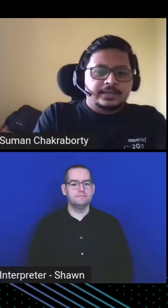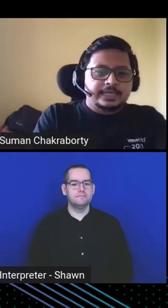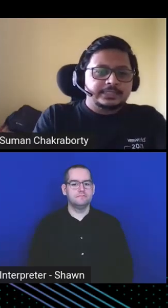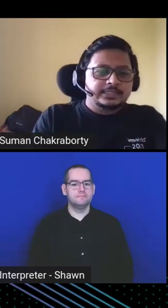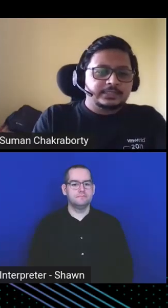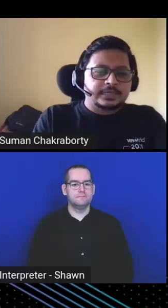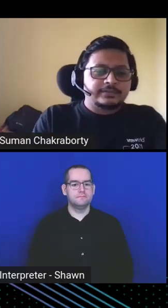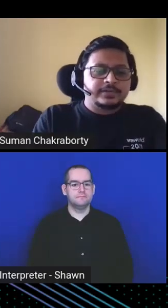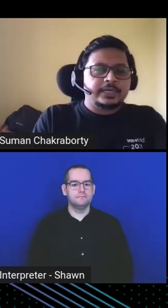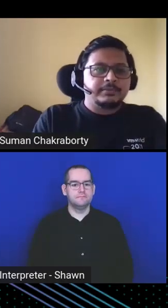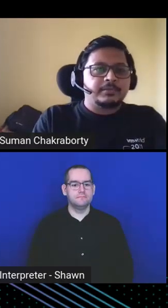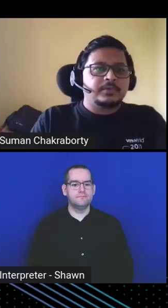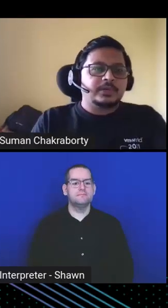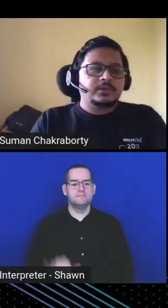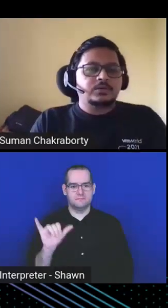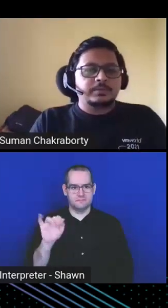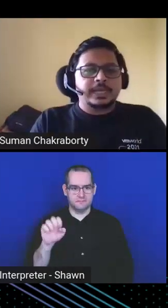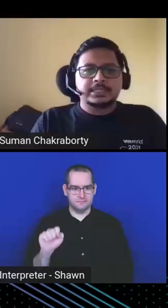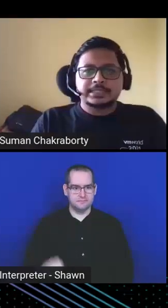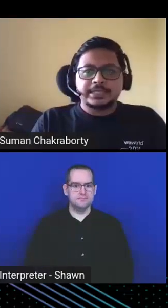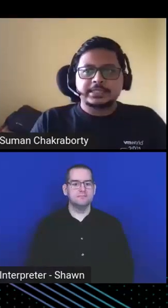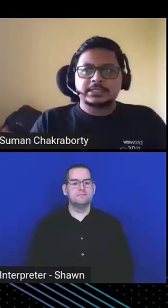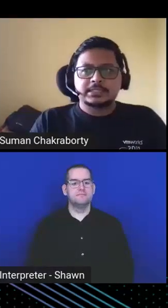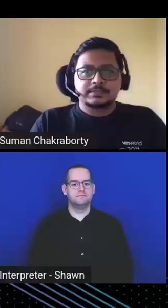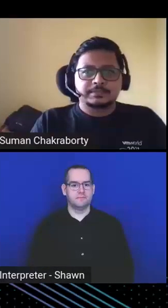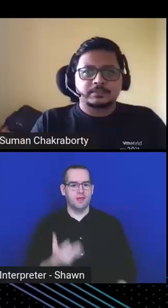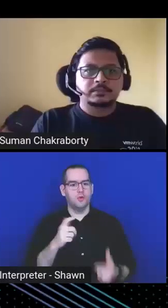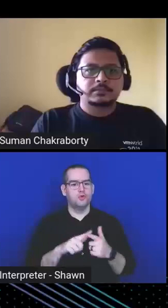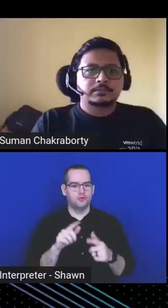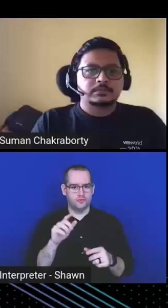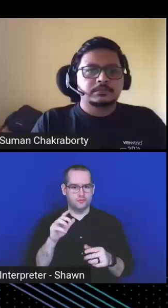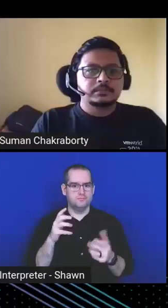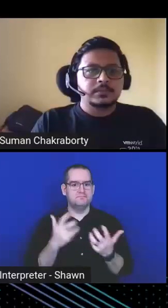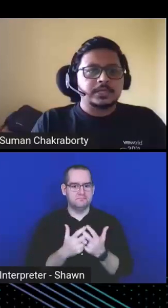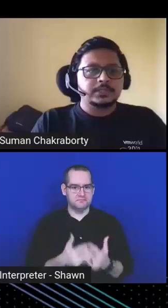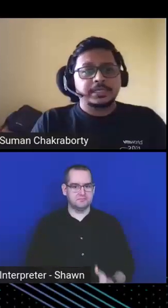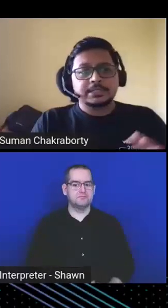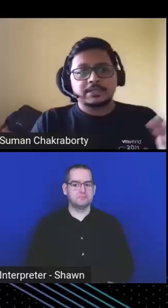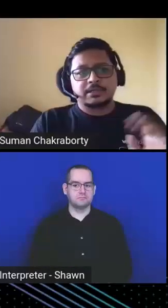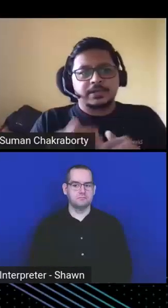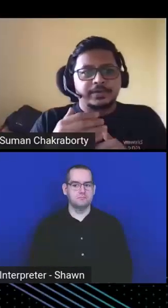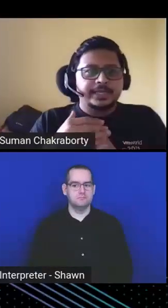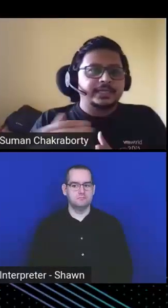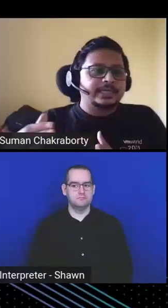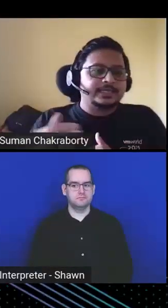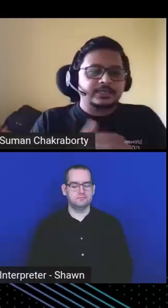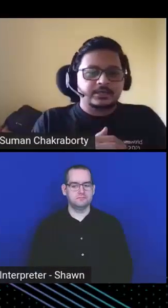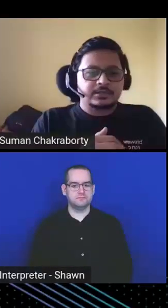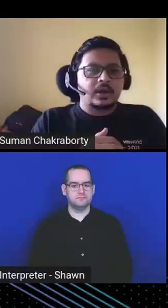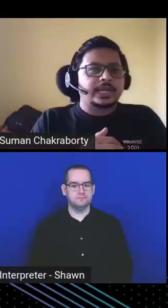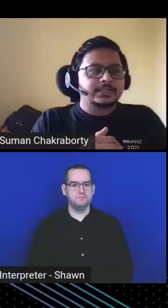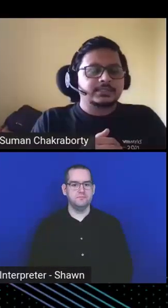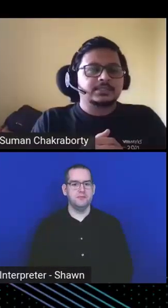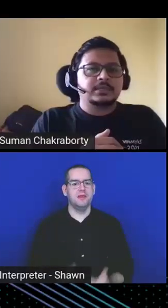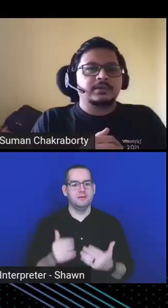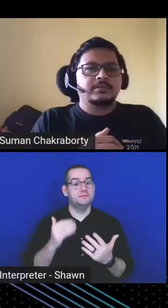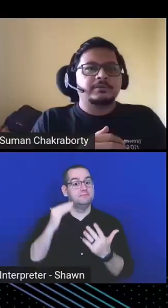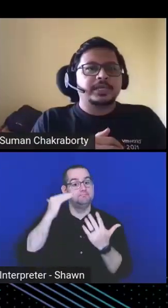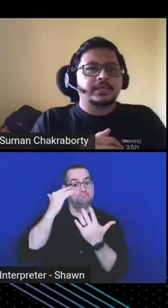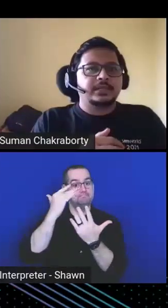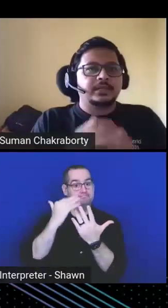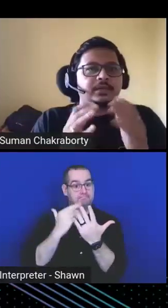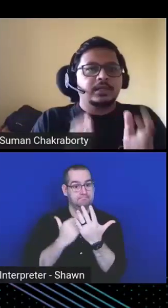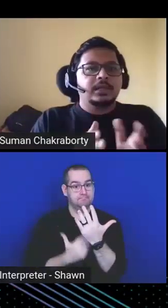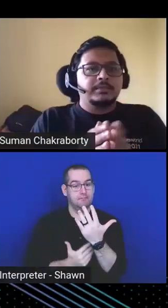And yes, I definitely want to apply the changes. So it is creating the enter context